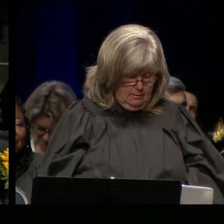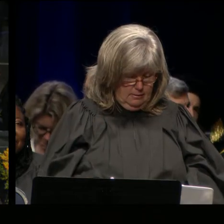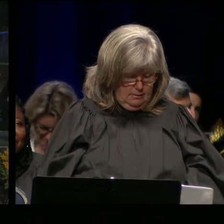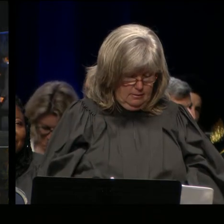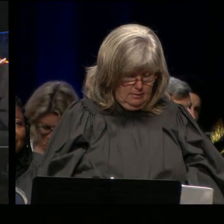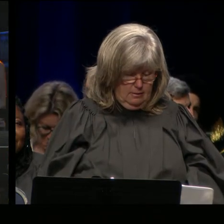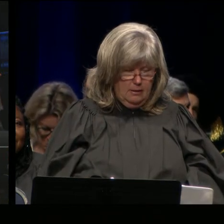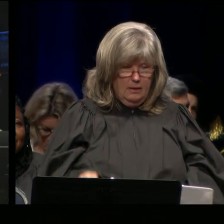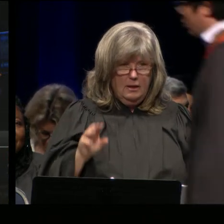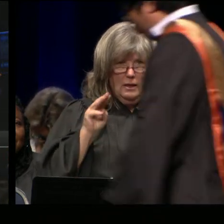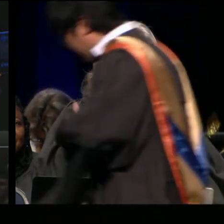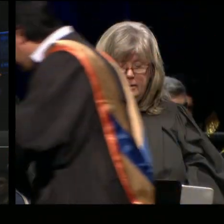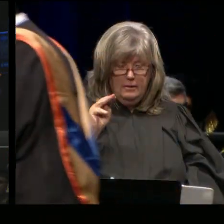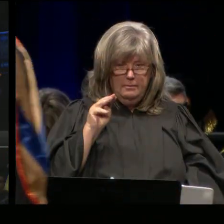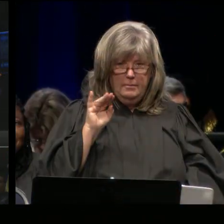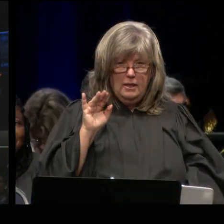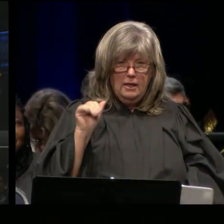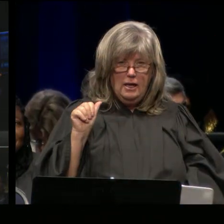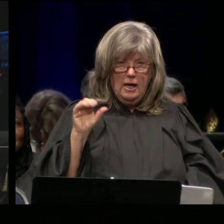Miaosen Zhou.